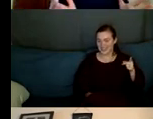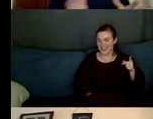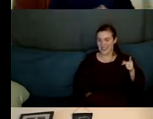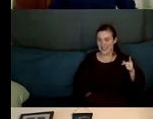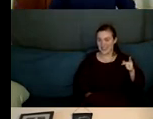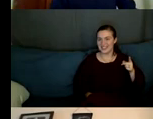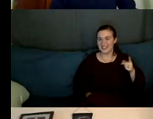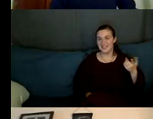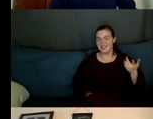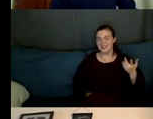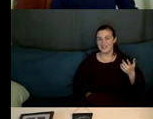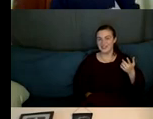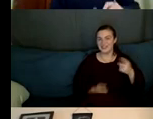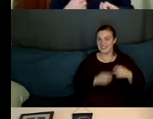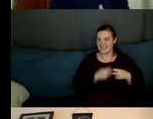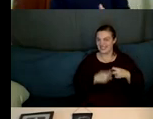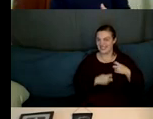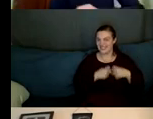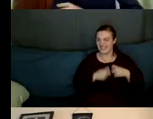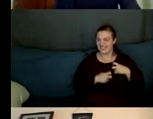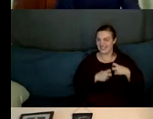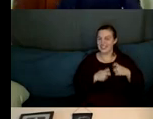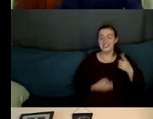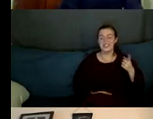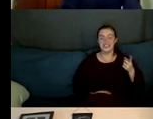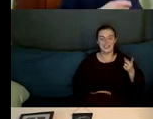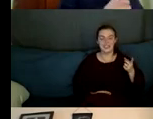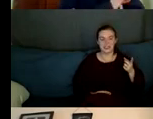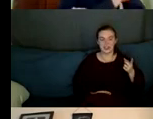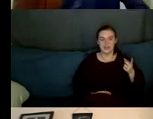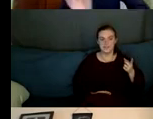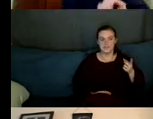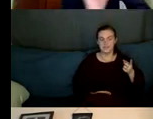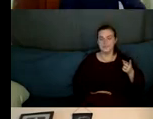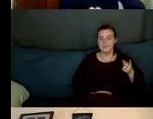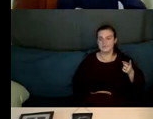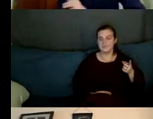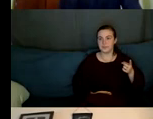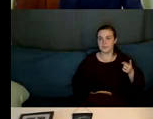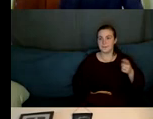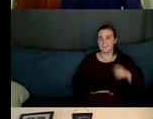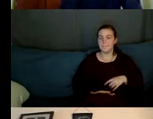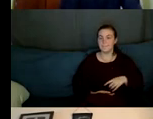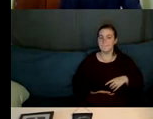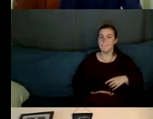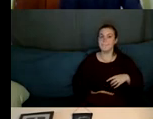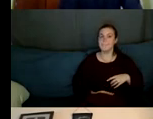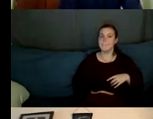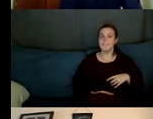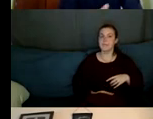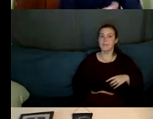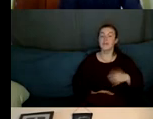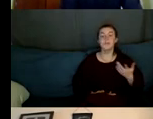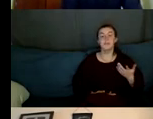onto a website, they don't work very well. The calendars just format a lot better in mobile. Okay,